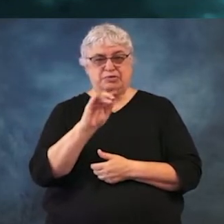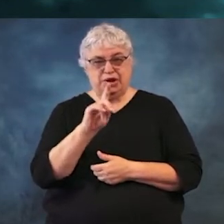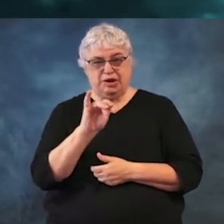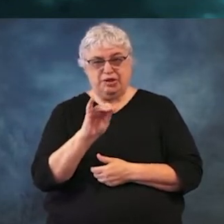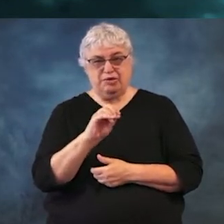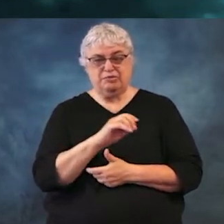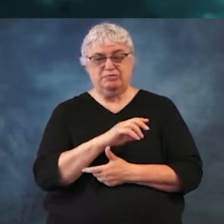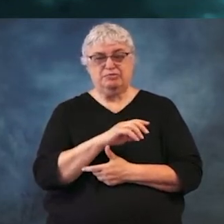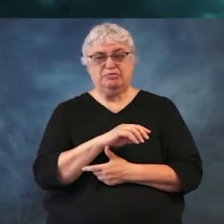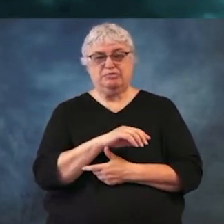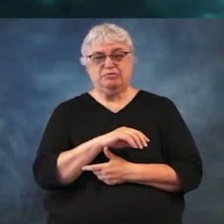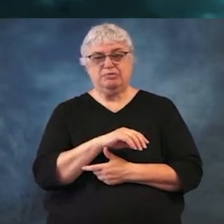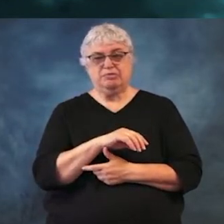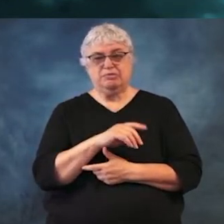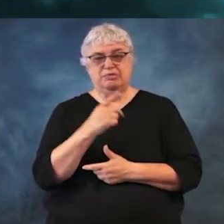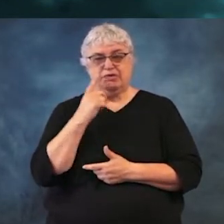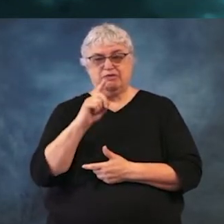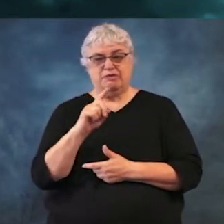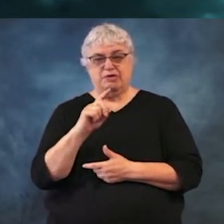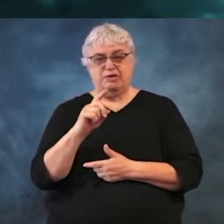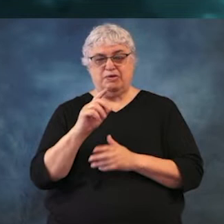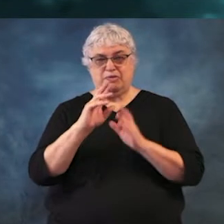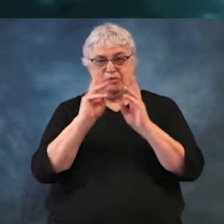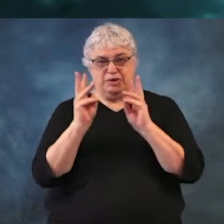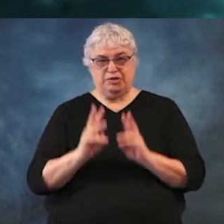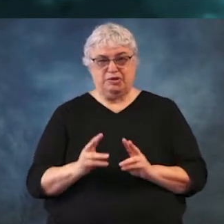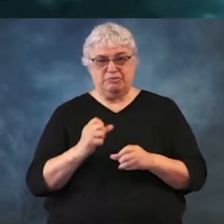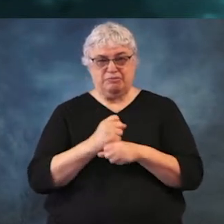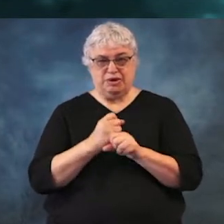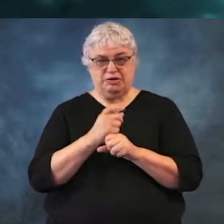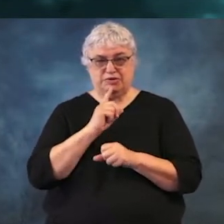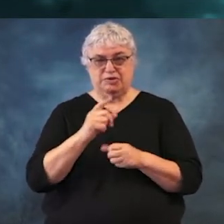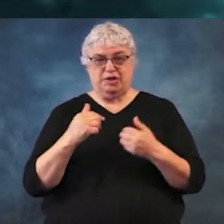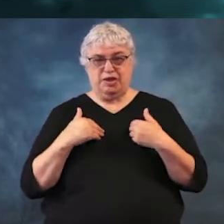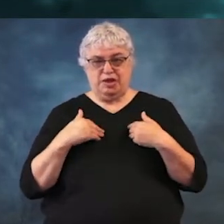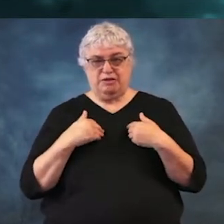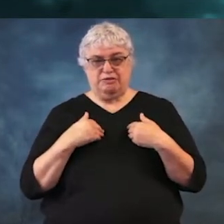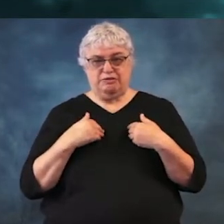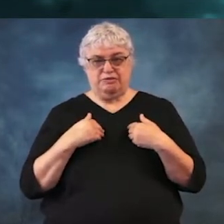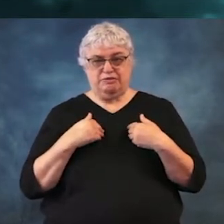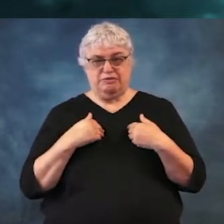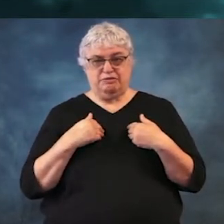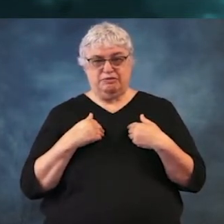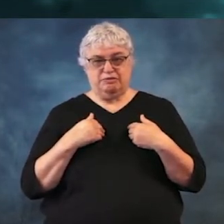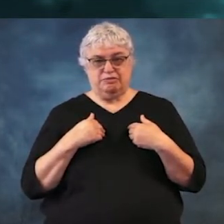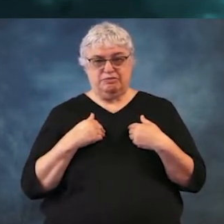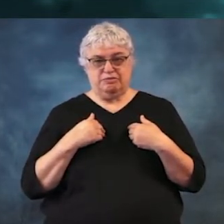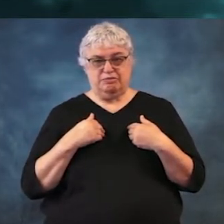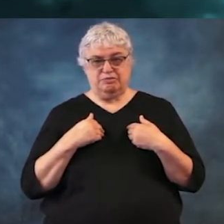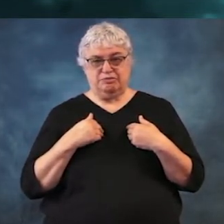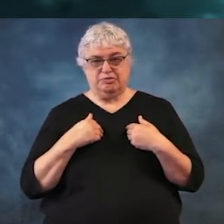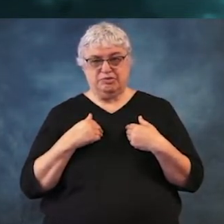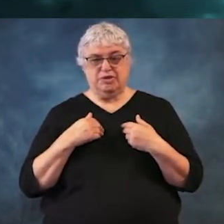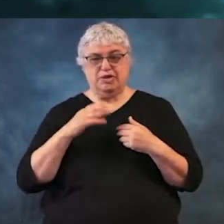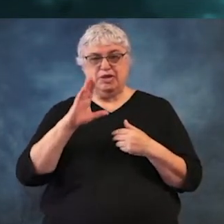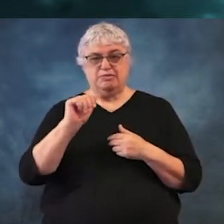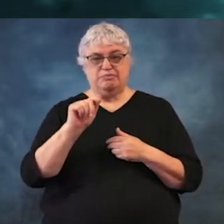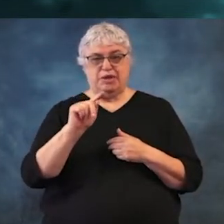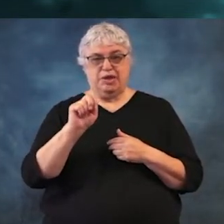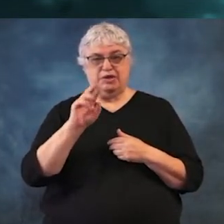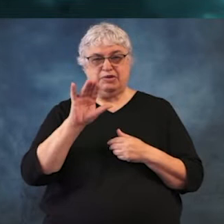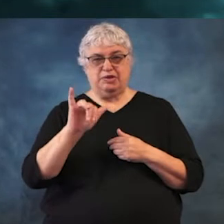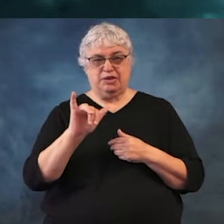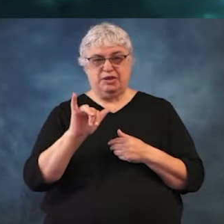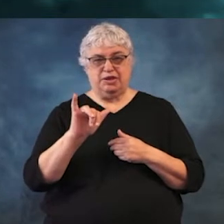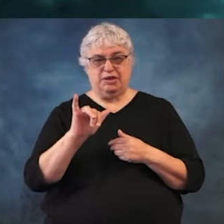radio, you know, particularly for a weather event, you want to make sure that you do have access to a battery powered device